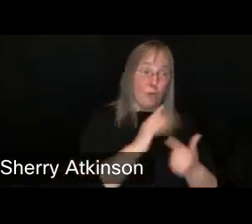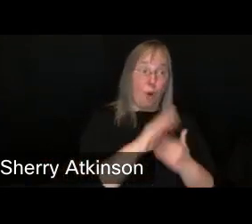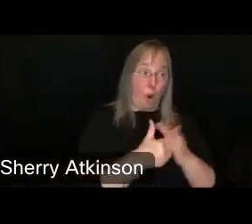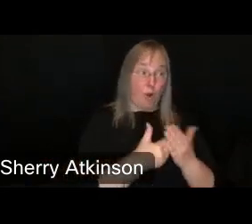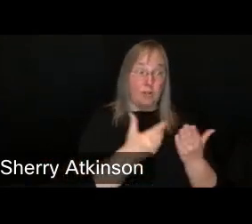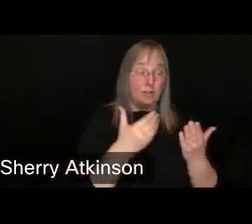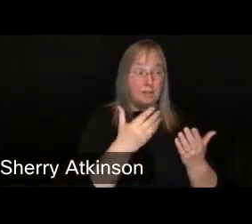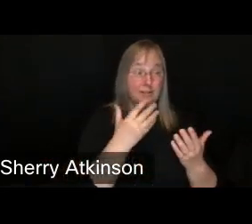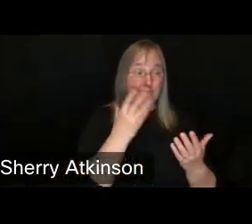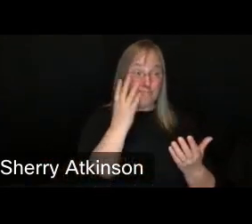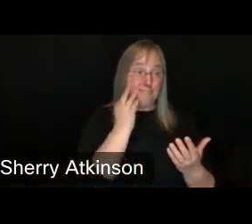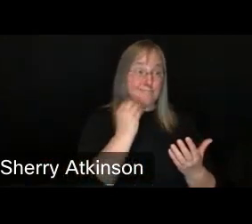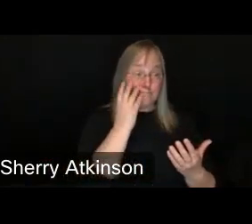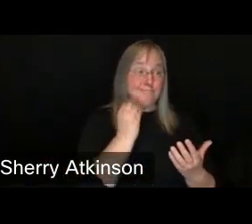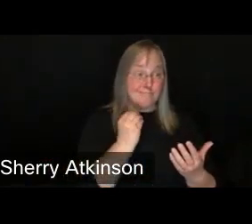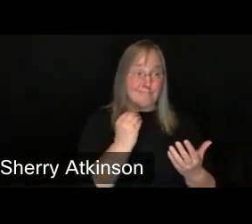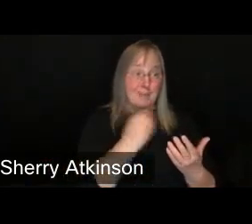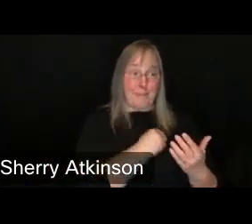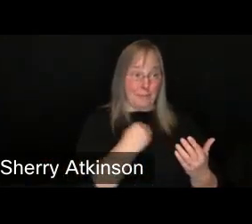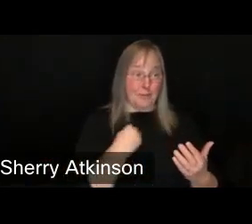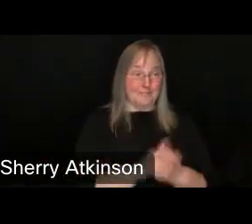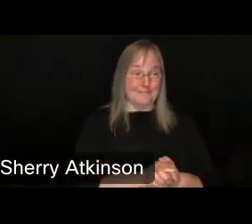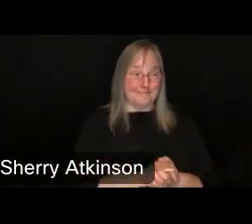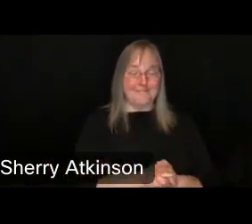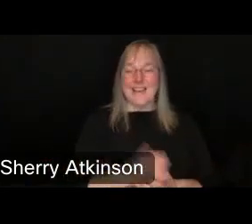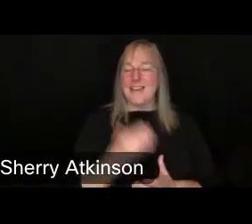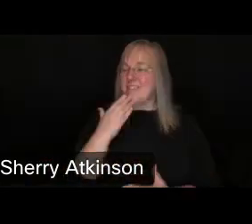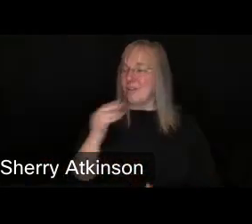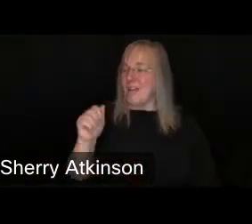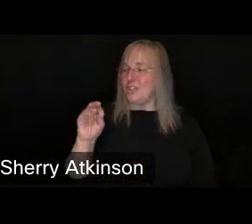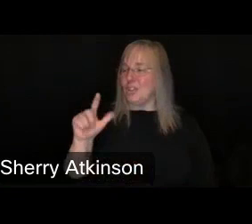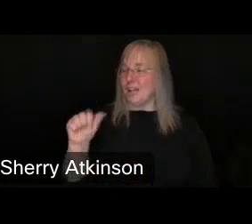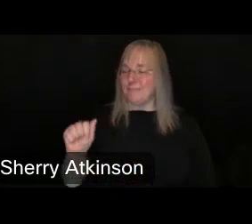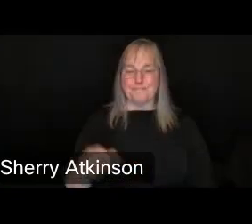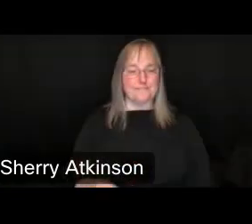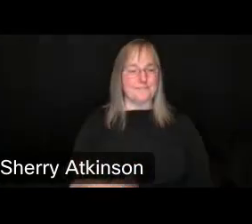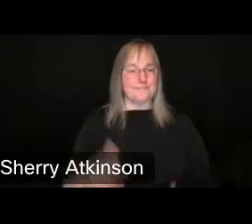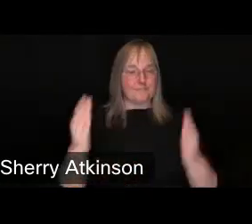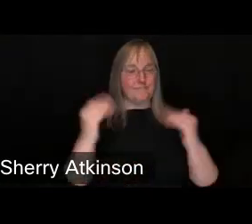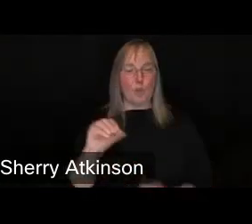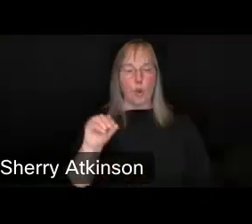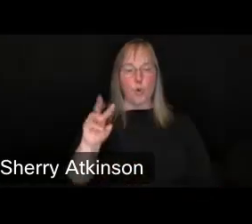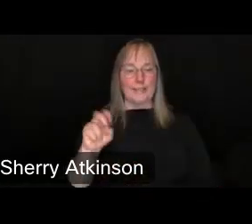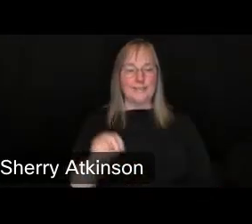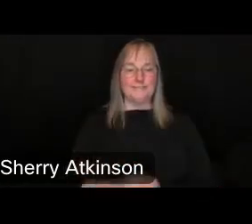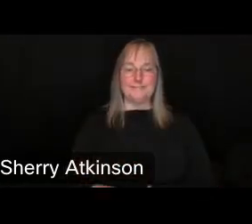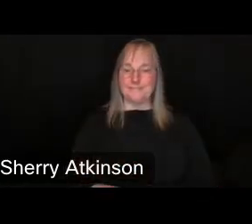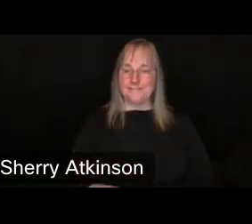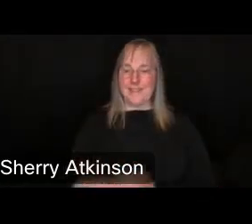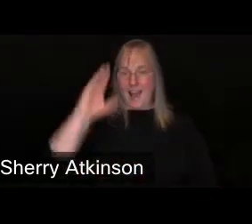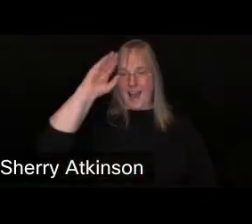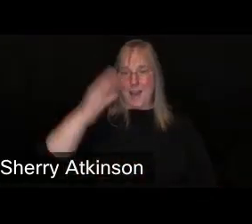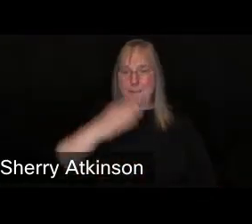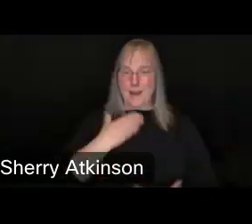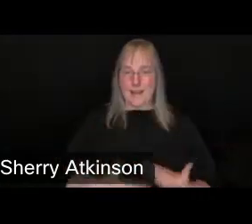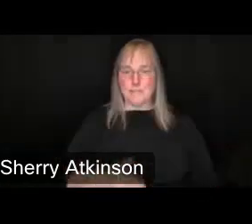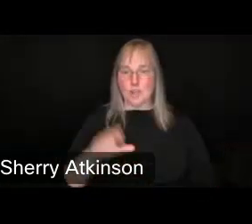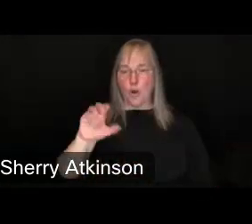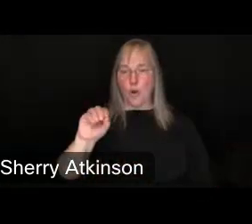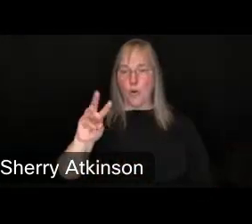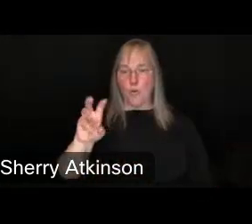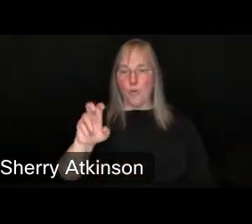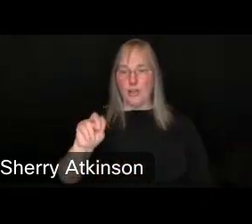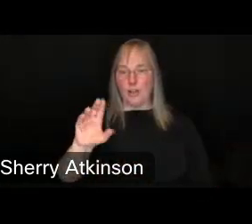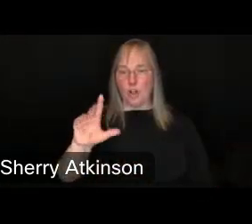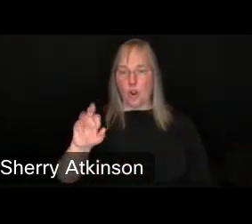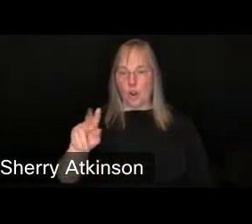seasoned members. Thank you, Angela. Owen? Hi, my name is Owen Clark. I'm the acting